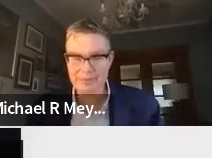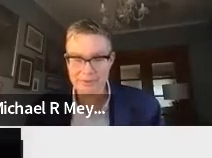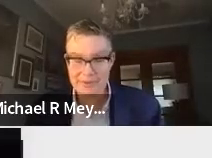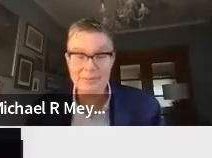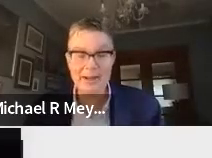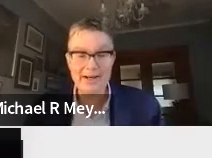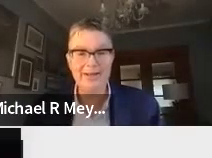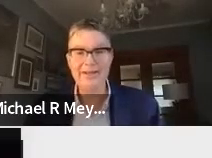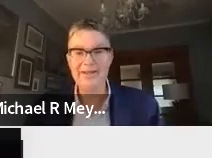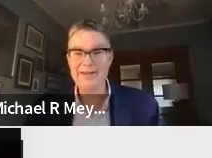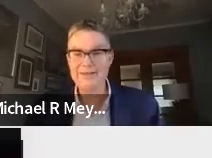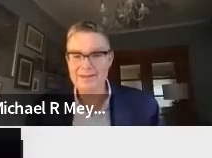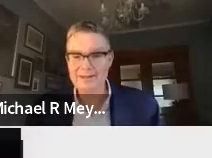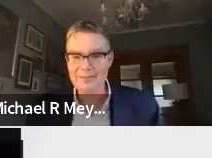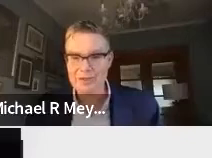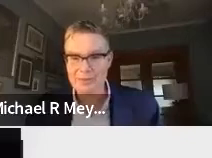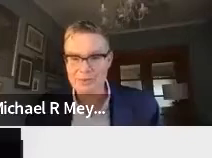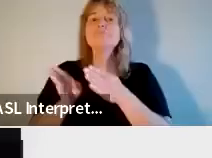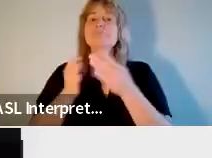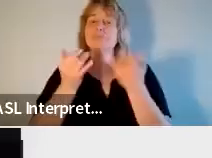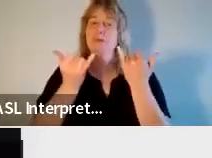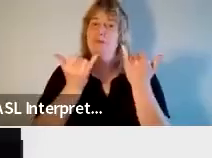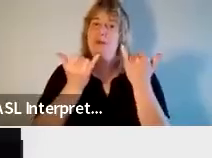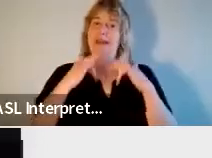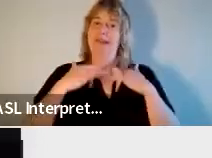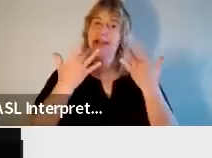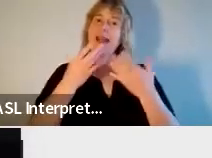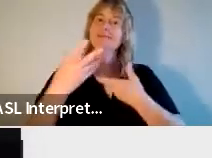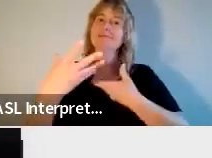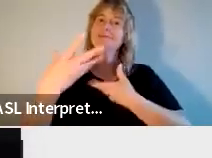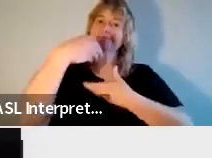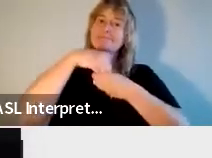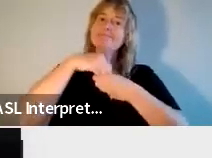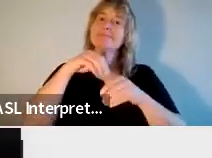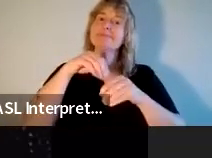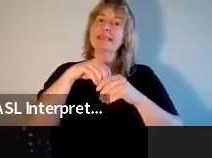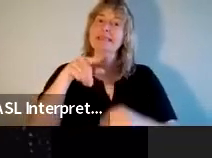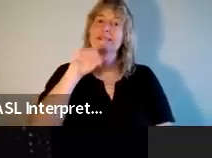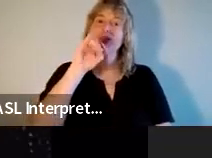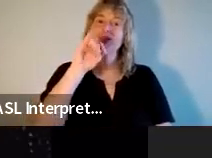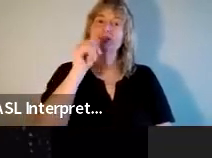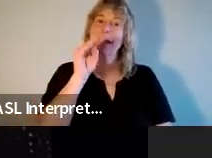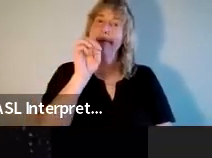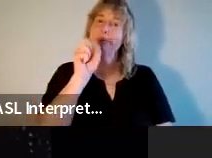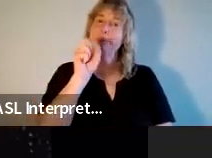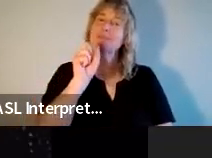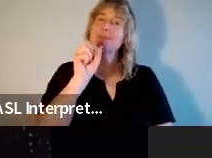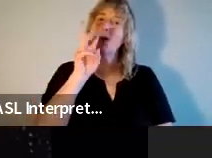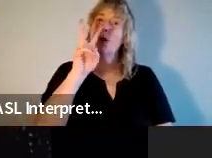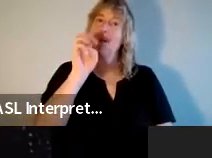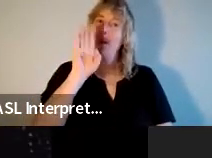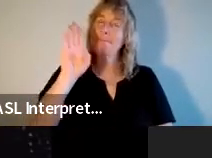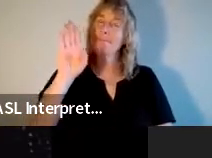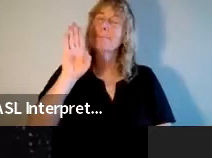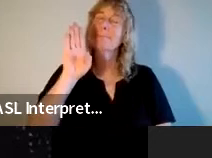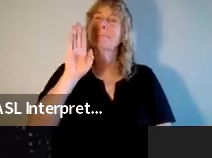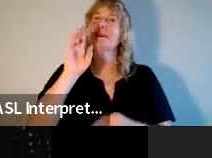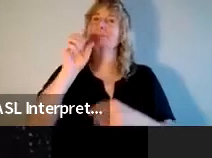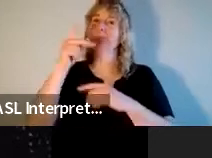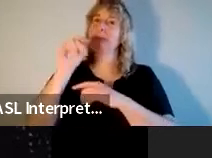and participating in the James Webb Space Telescope community events. I'm thrilled to be here